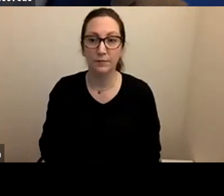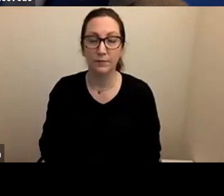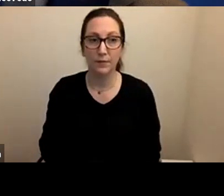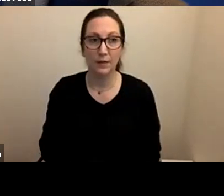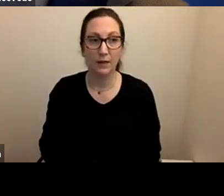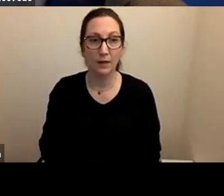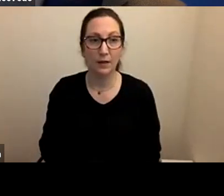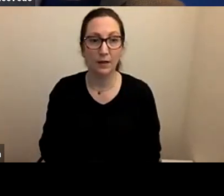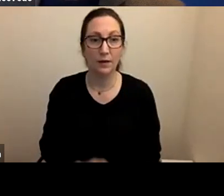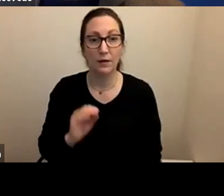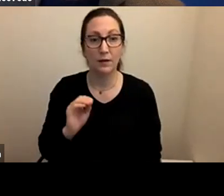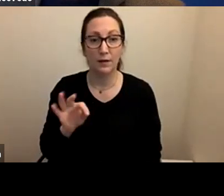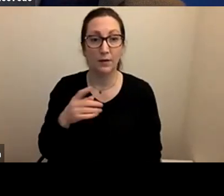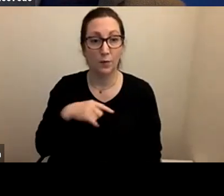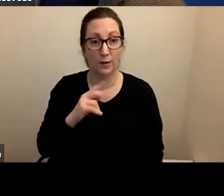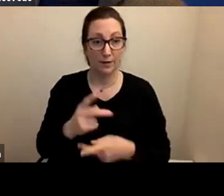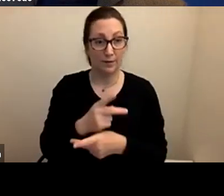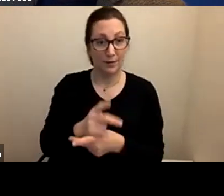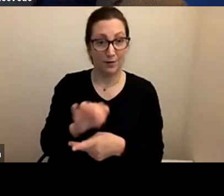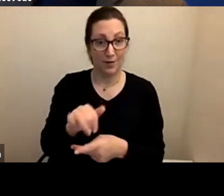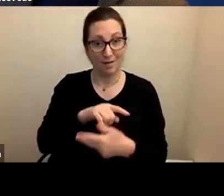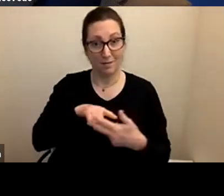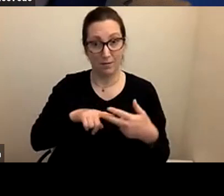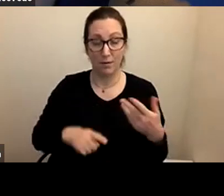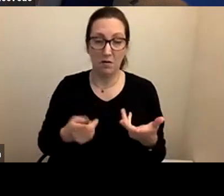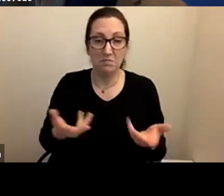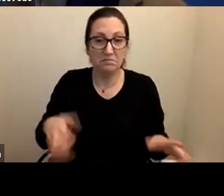So, I mean, if we figure that out, we're done.